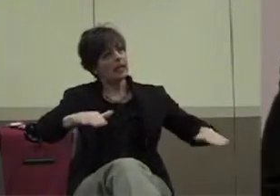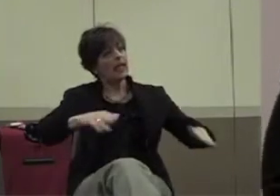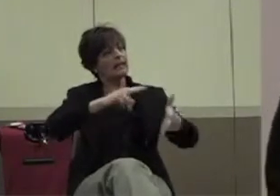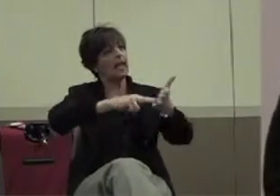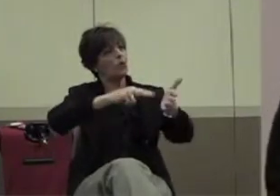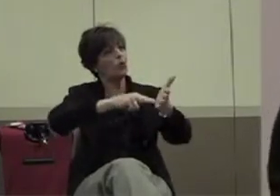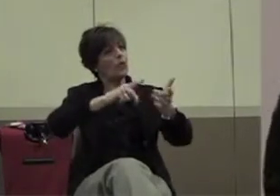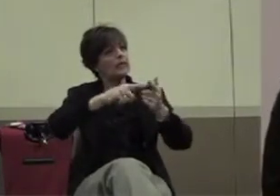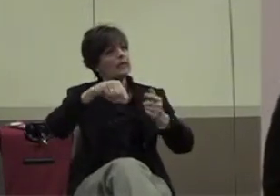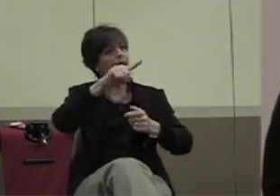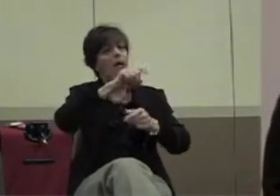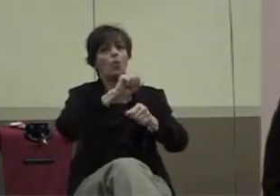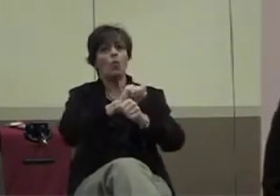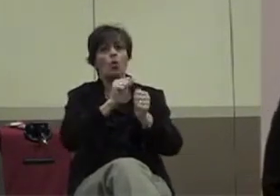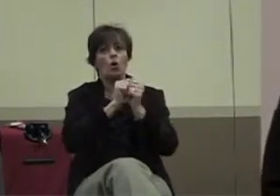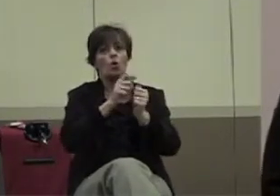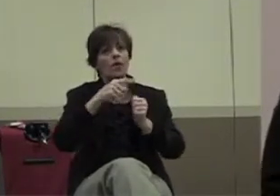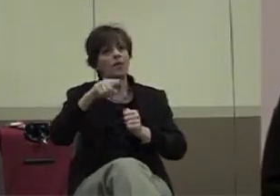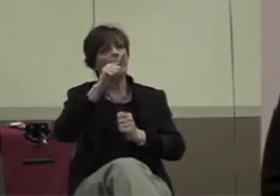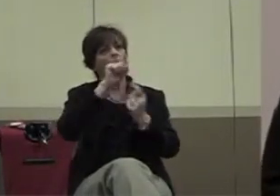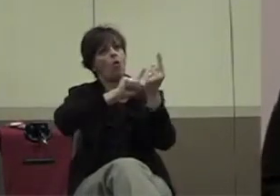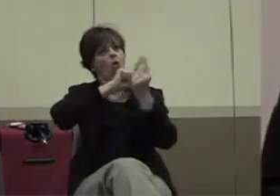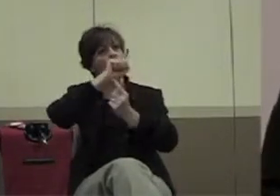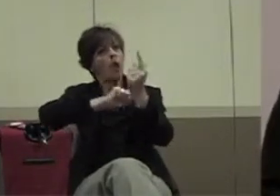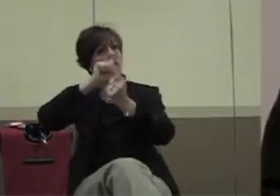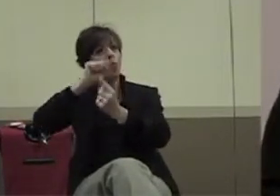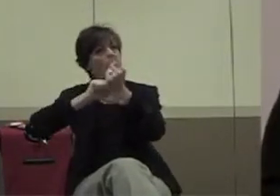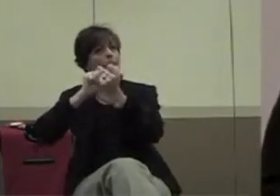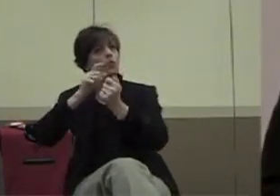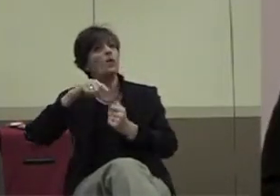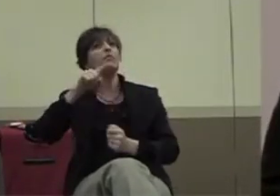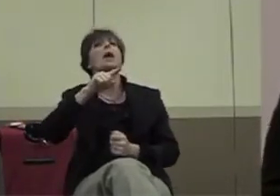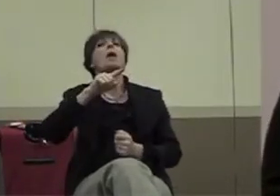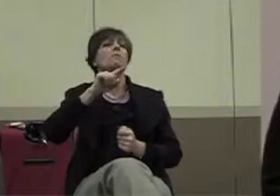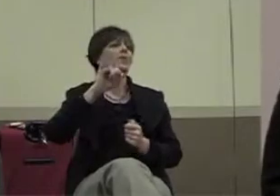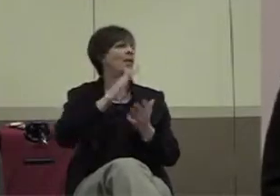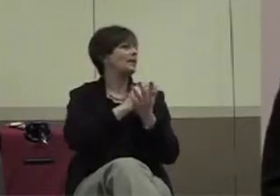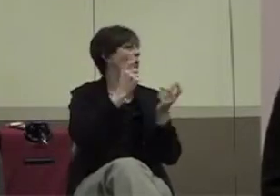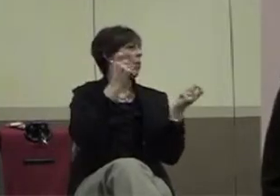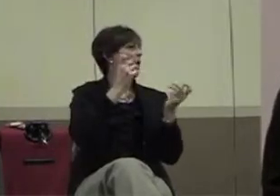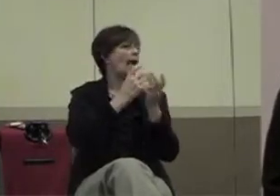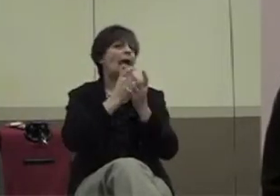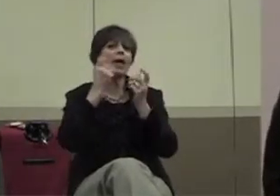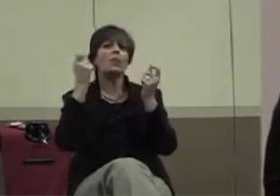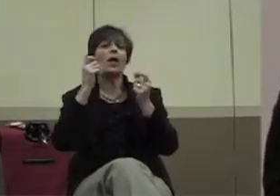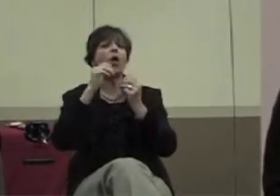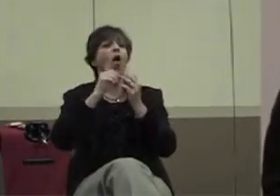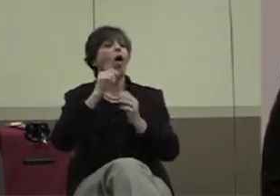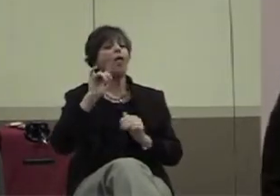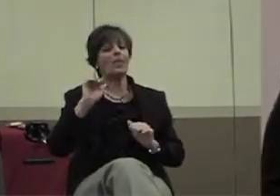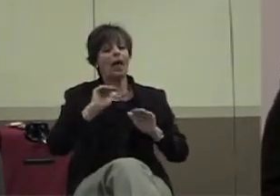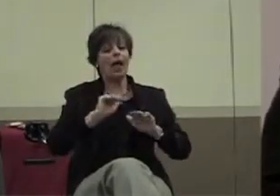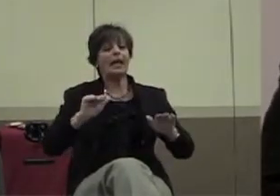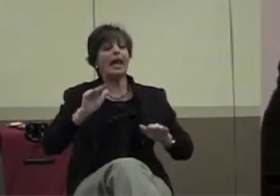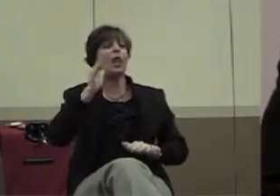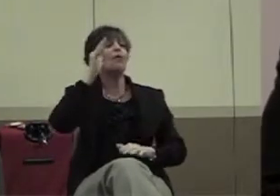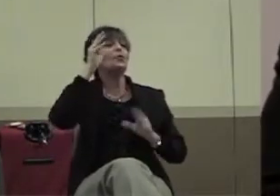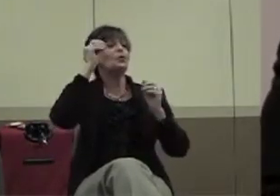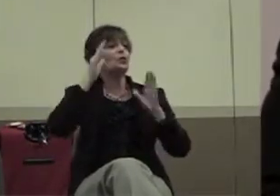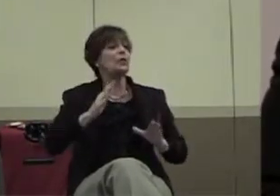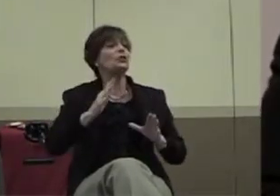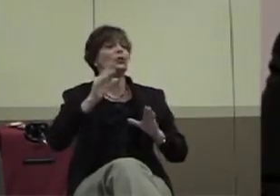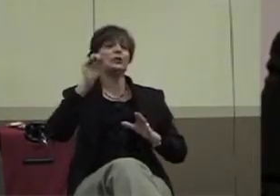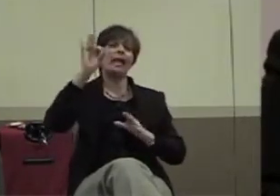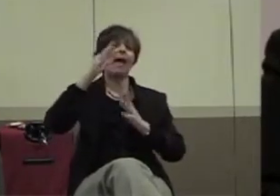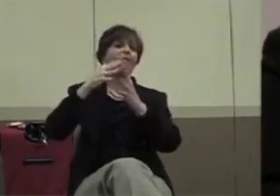with them and work one-on-one with them. So that's a win-win. So all the little future teachers of America choose to do that. You also